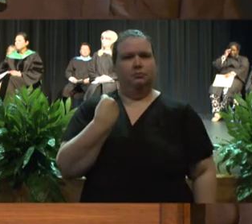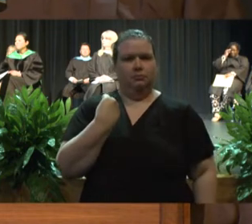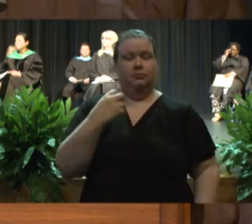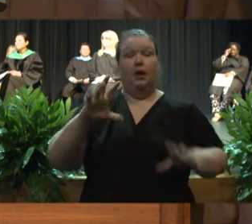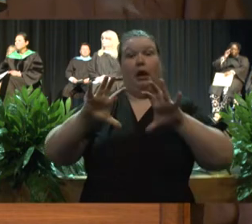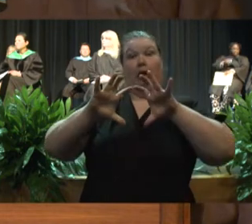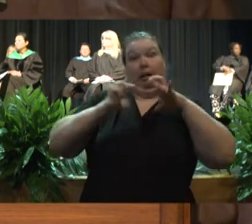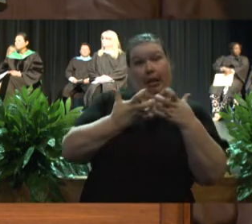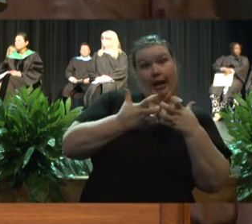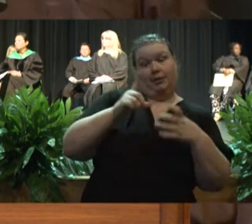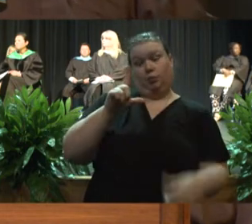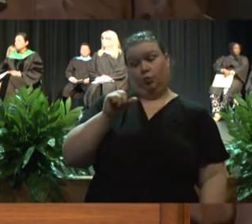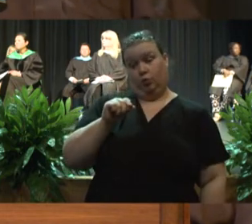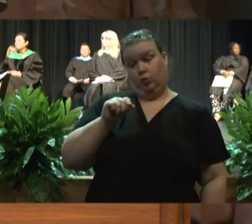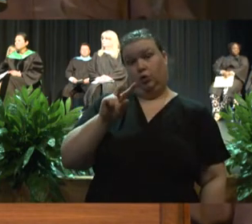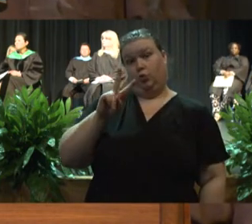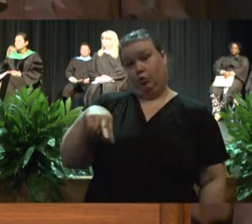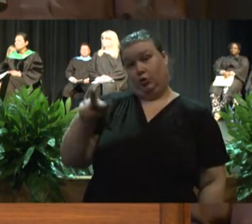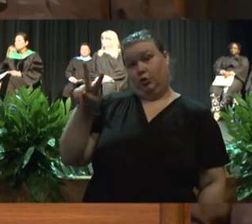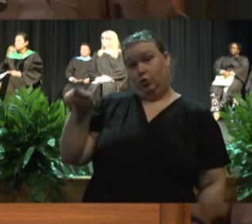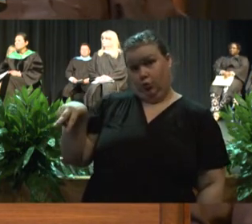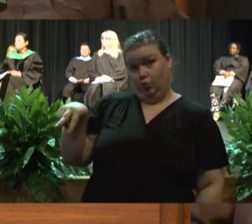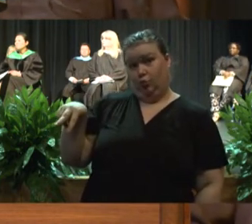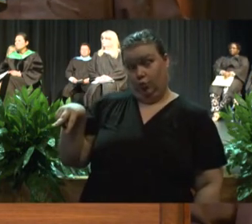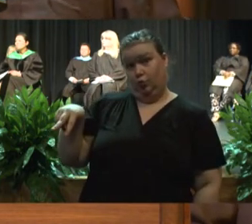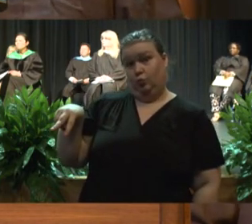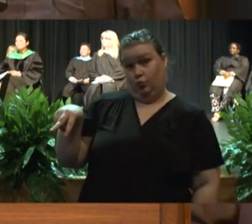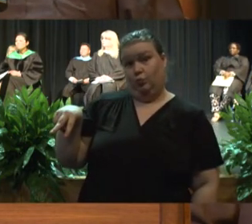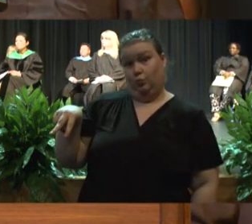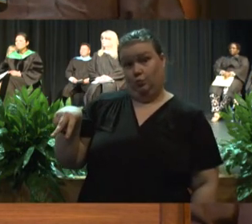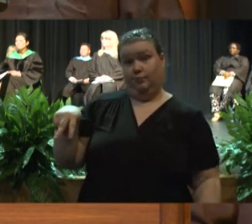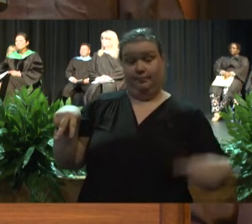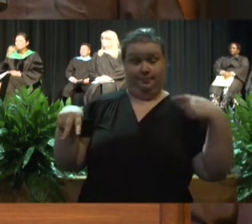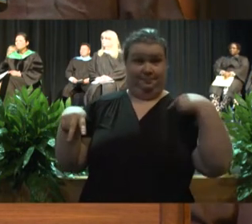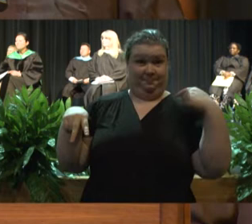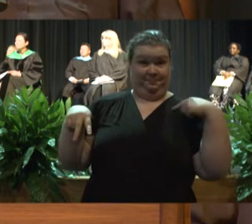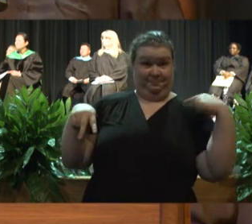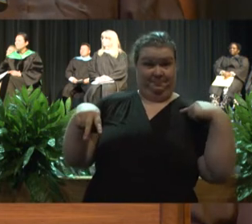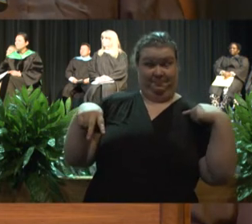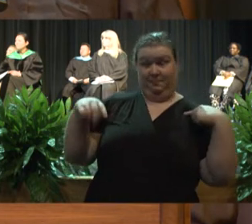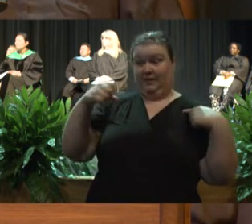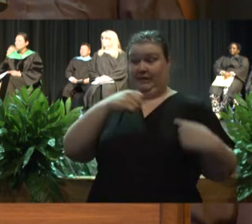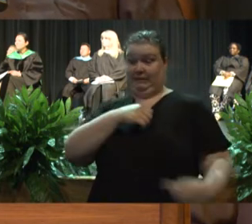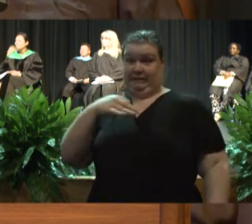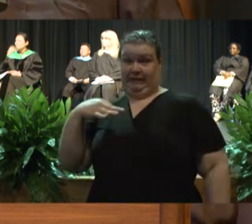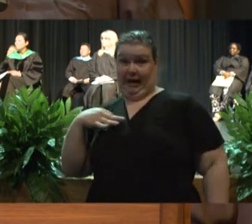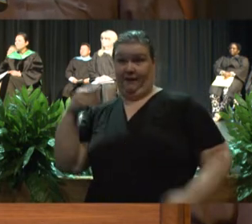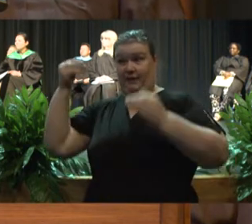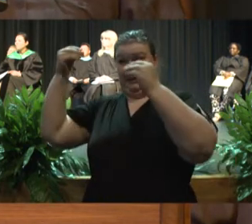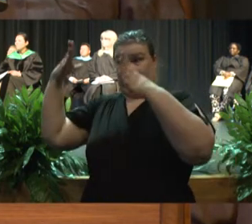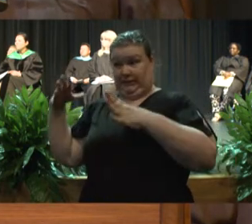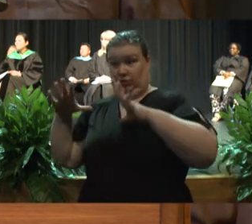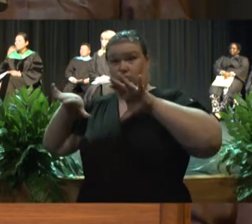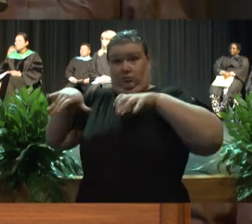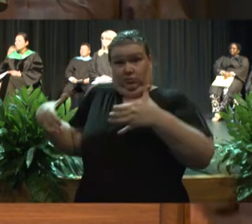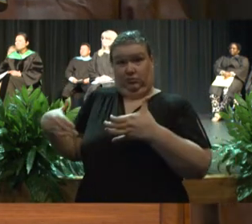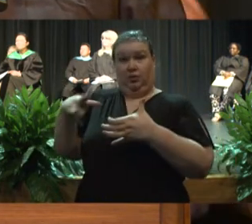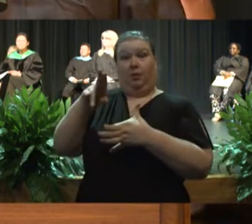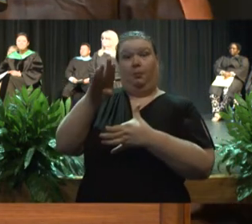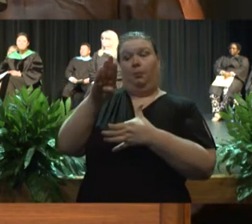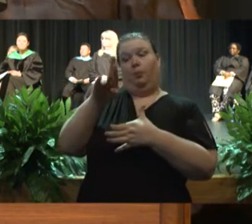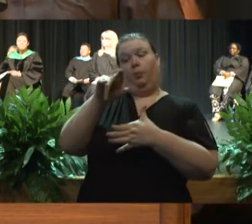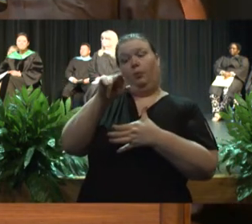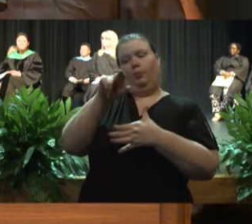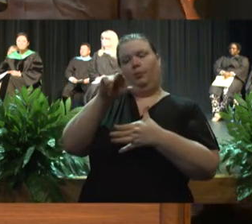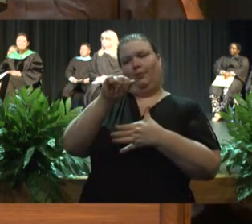Class of 2022, I, along with the teachers and staff of Brazos High School,